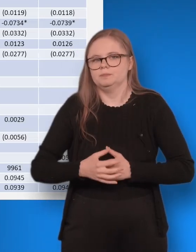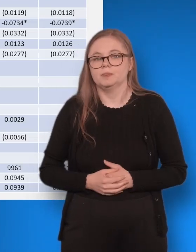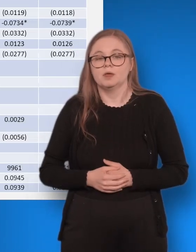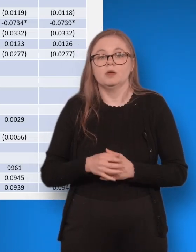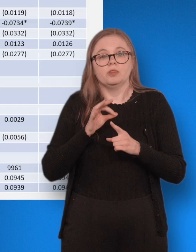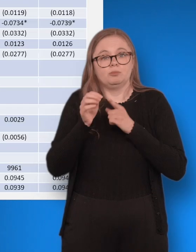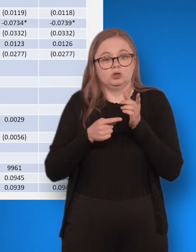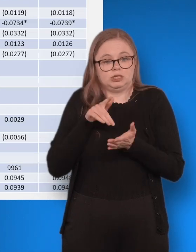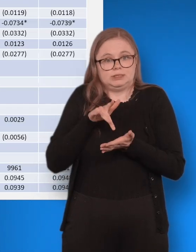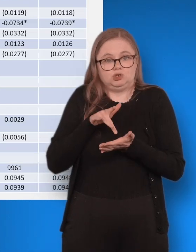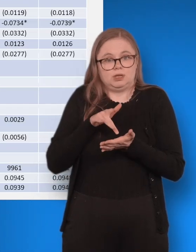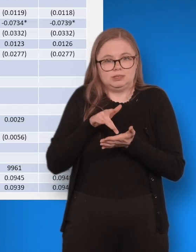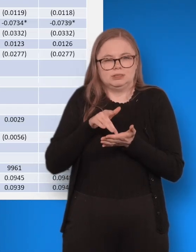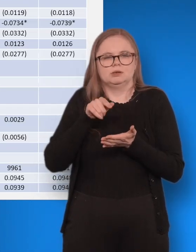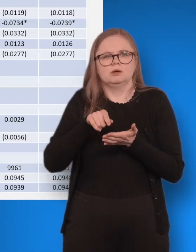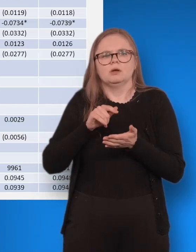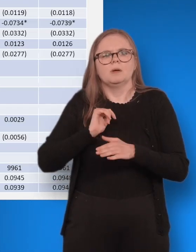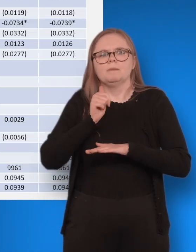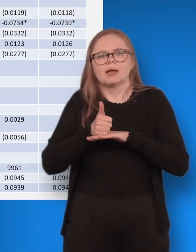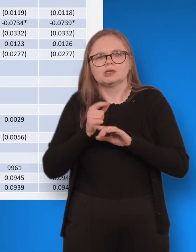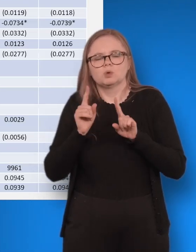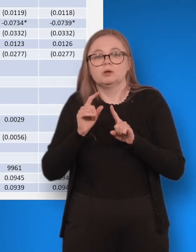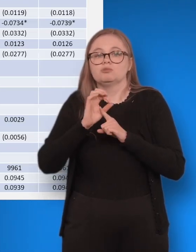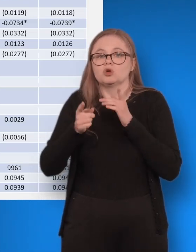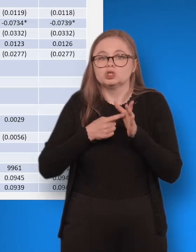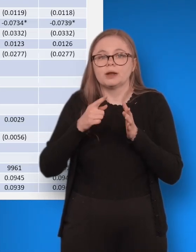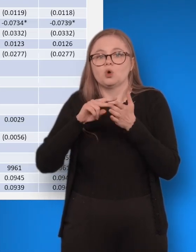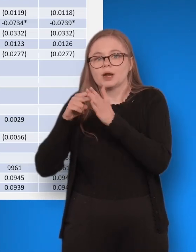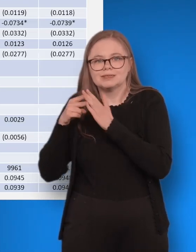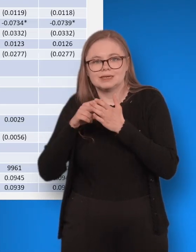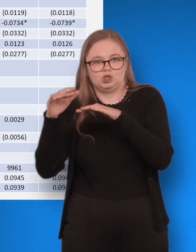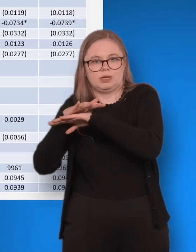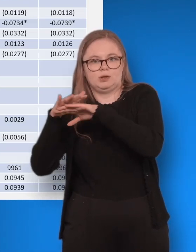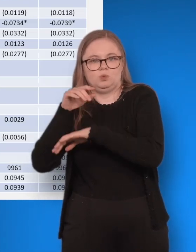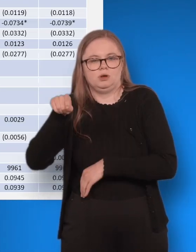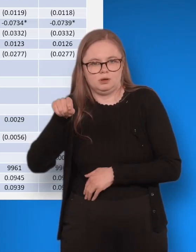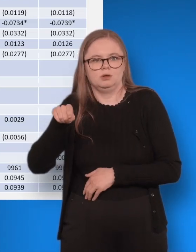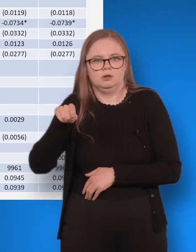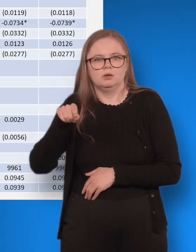is based on the project organization network, and this result suggests that